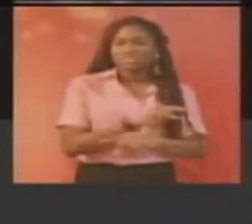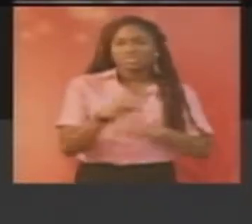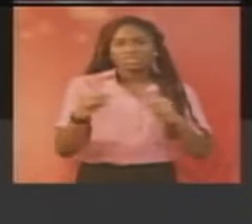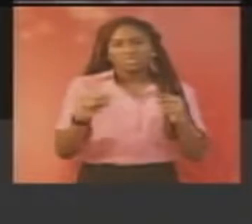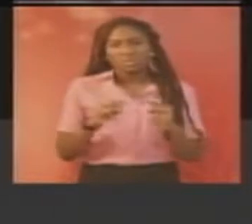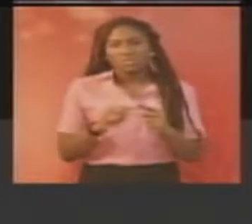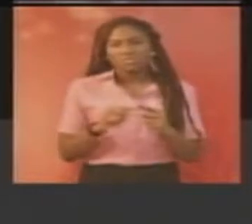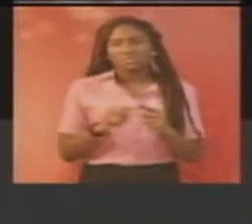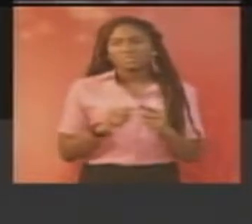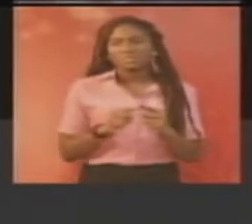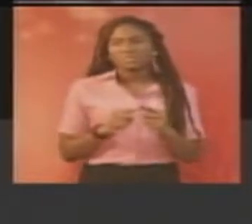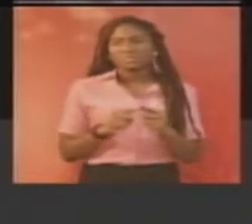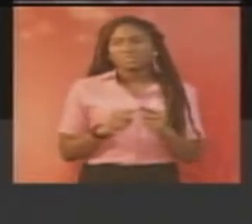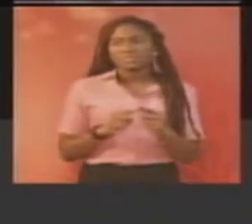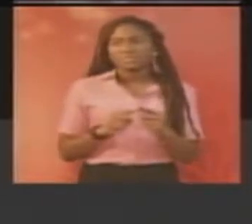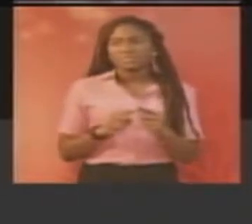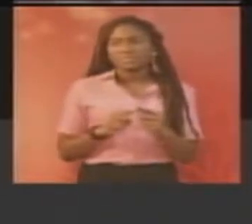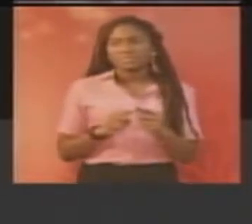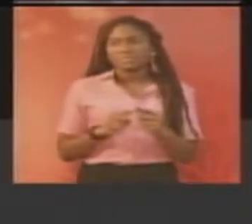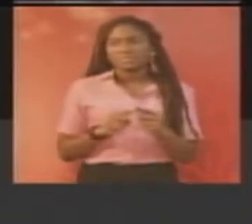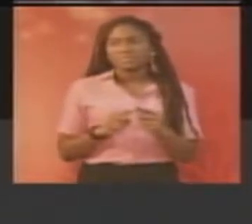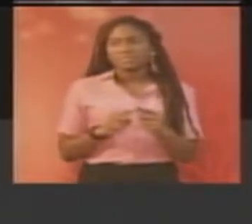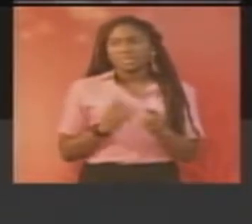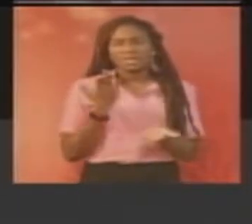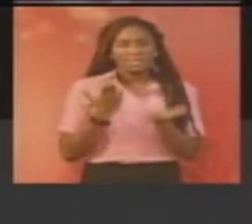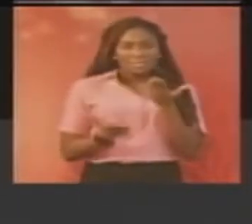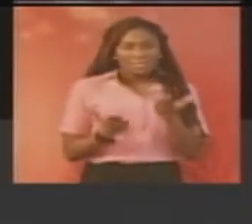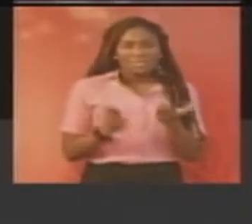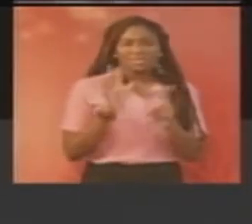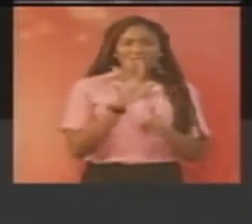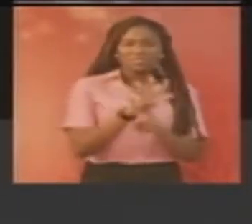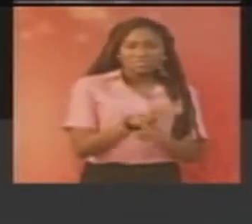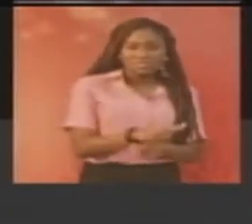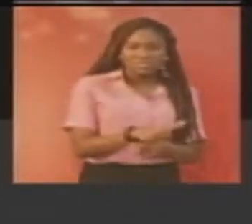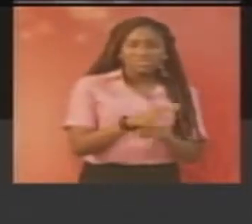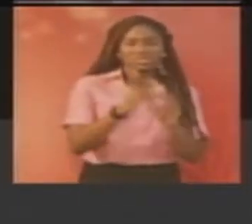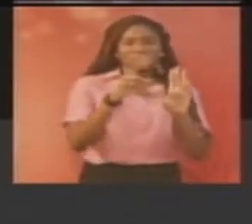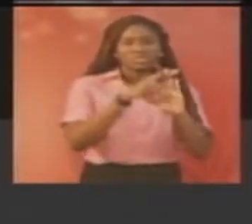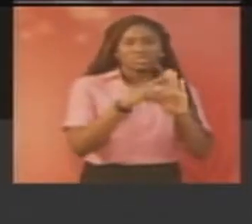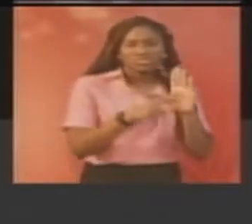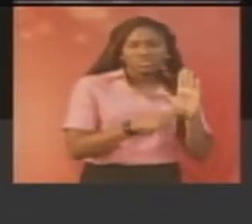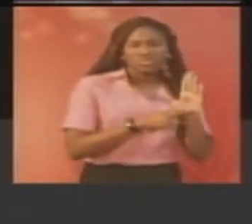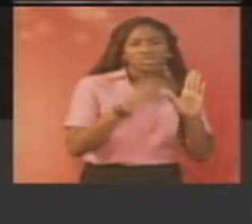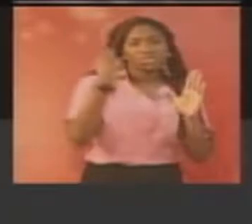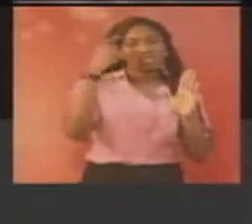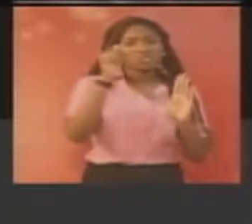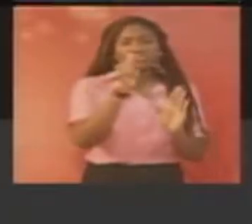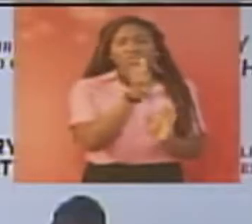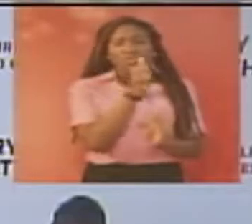be looking into enforcement of regulations re private and public gatherings?